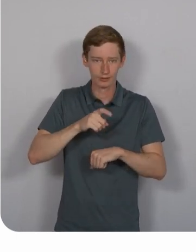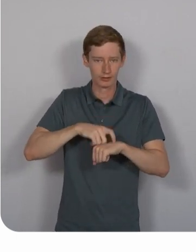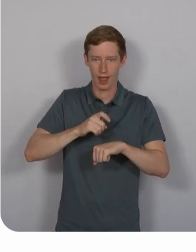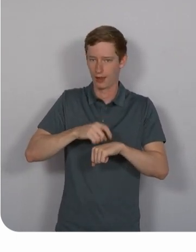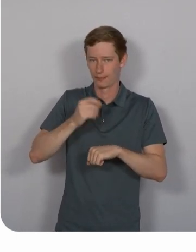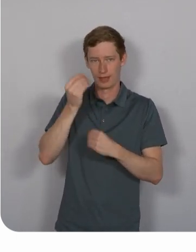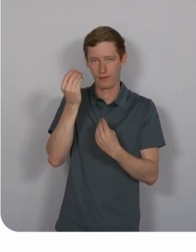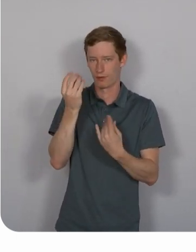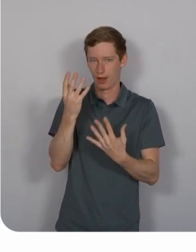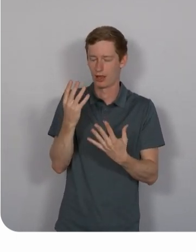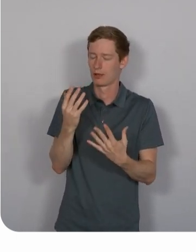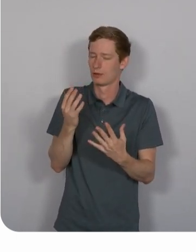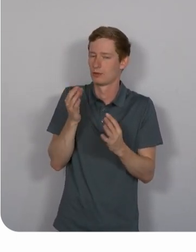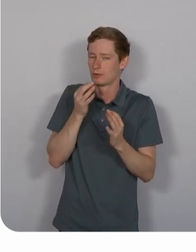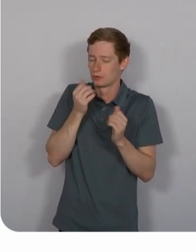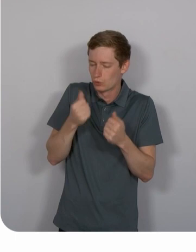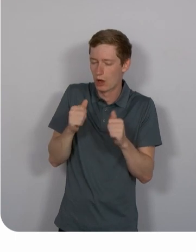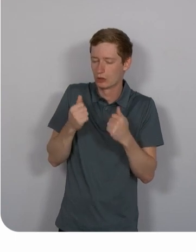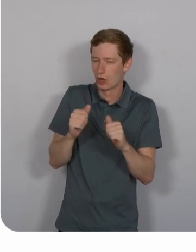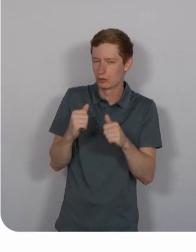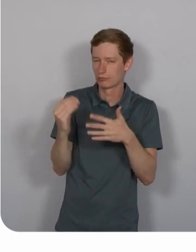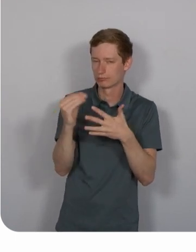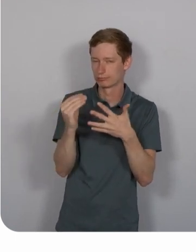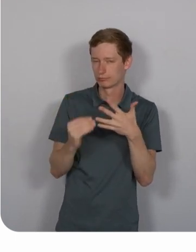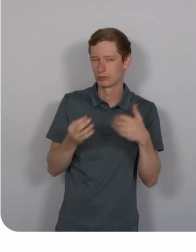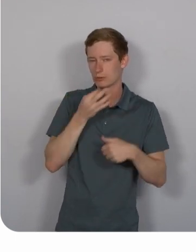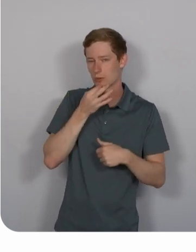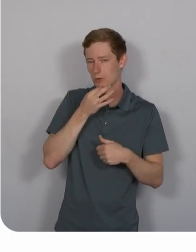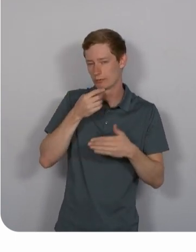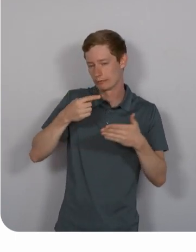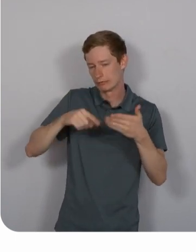although we're working hard to get that in. We'll get that in over the coming weeks and months.